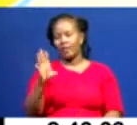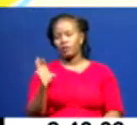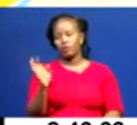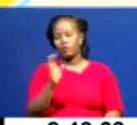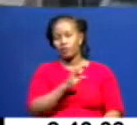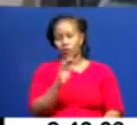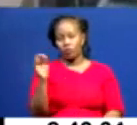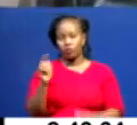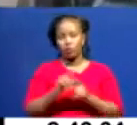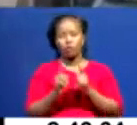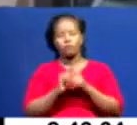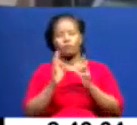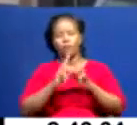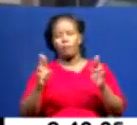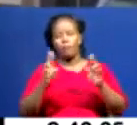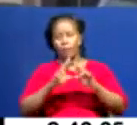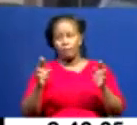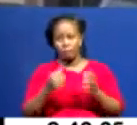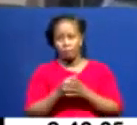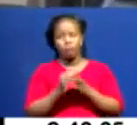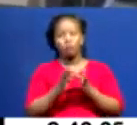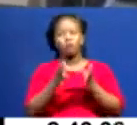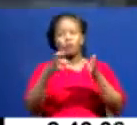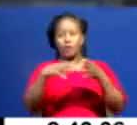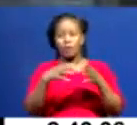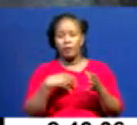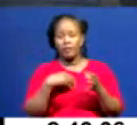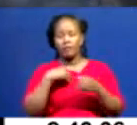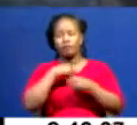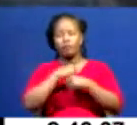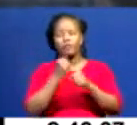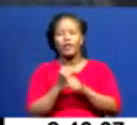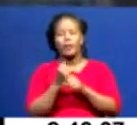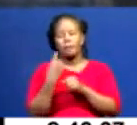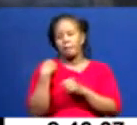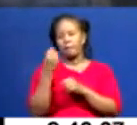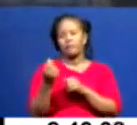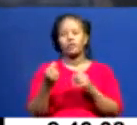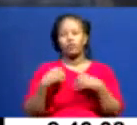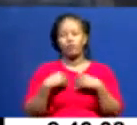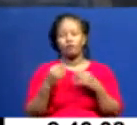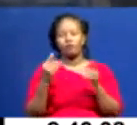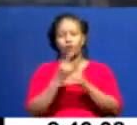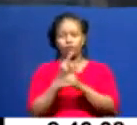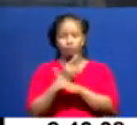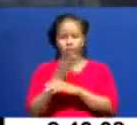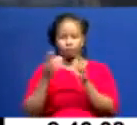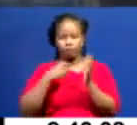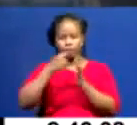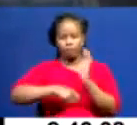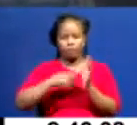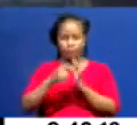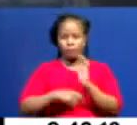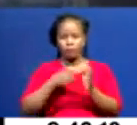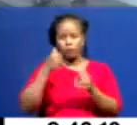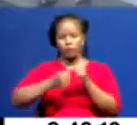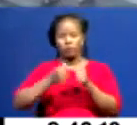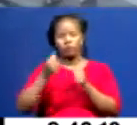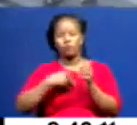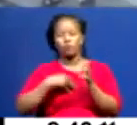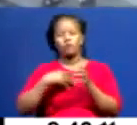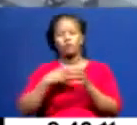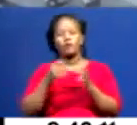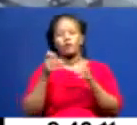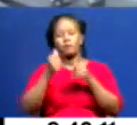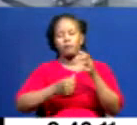wholesome ingredients. The company has become the latest food processor angling for a piece of plant-based milk market. The